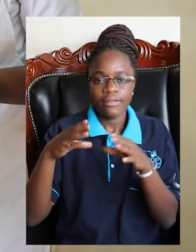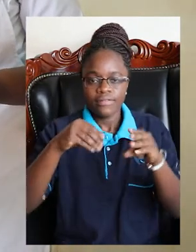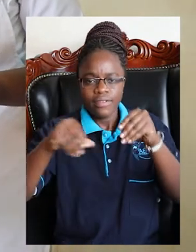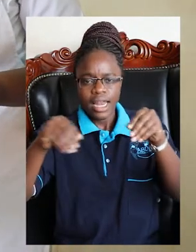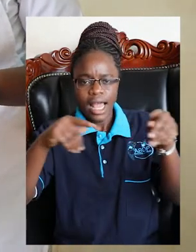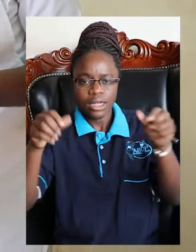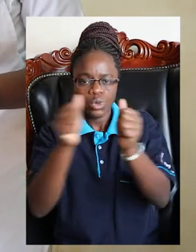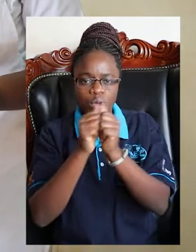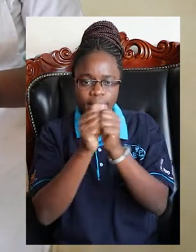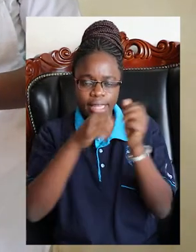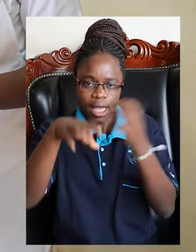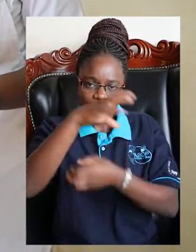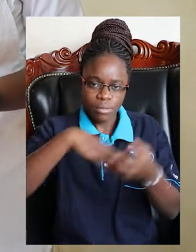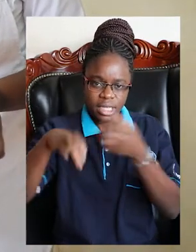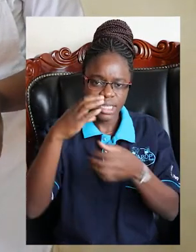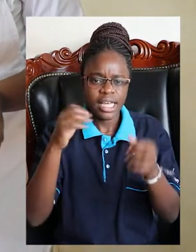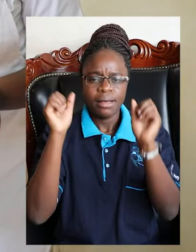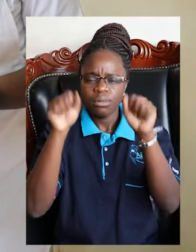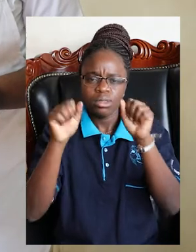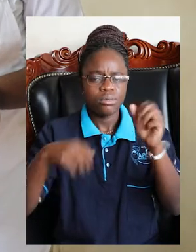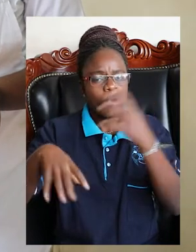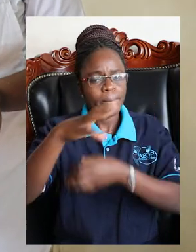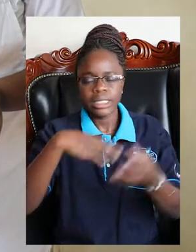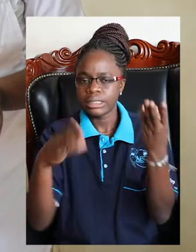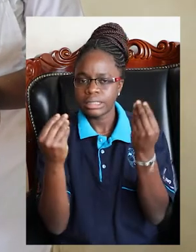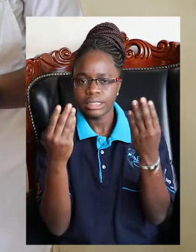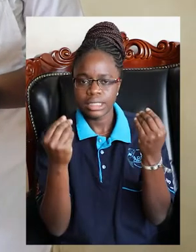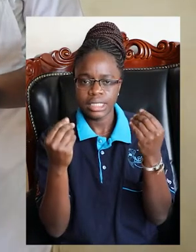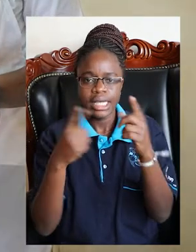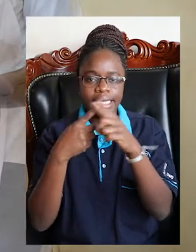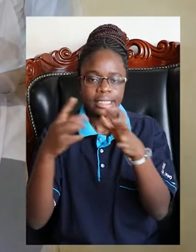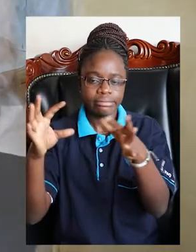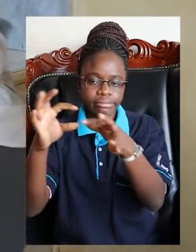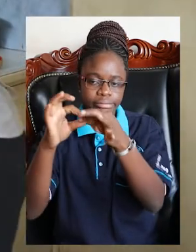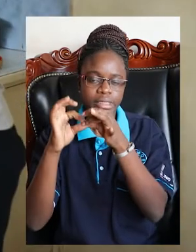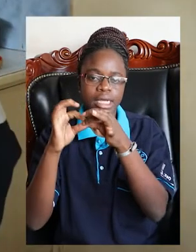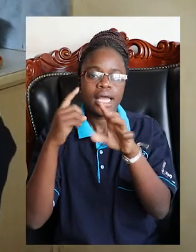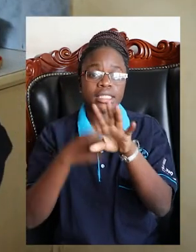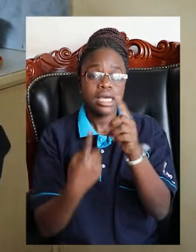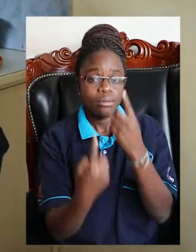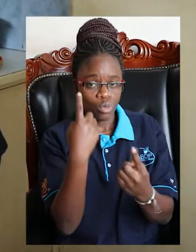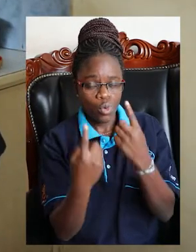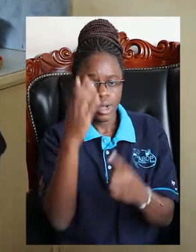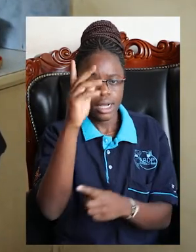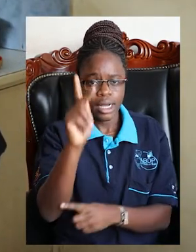then after mixing, it is very easy, they bind very easily. So you just bind it. When you cook the